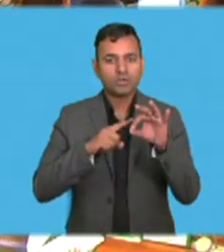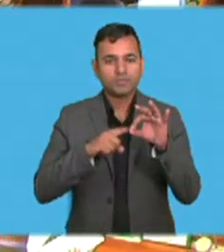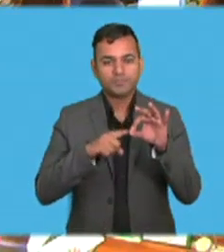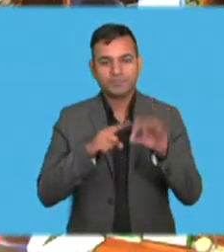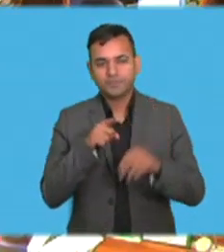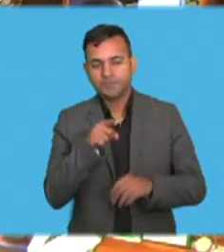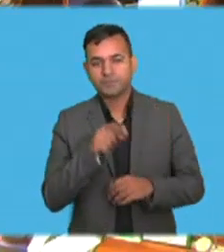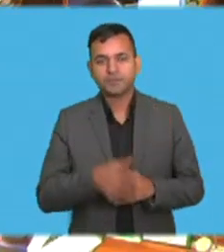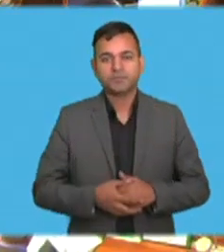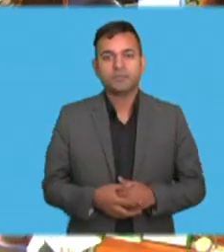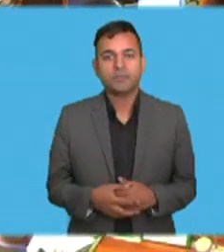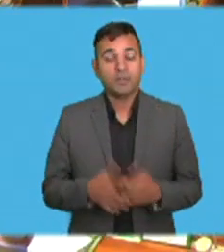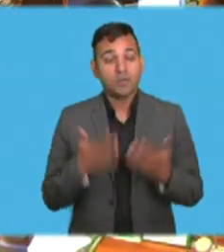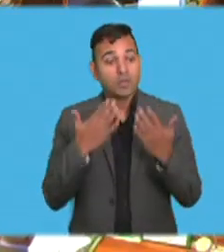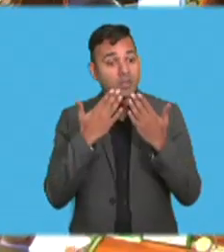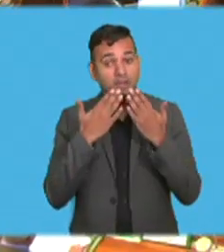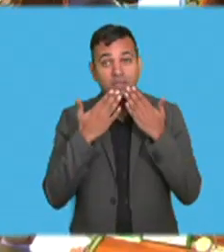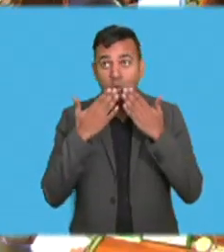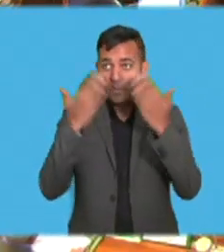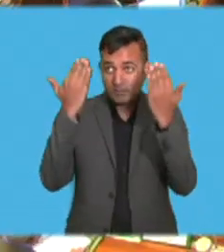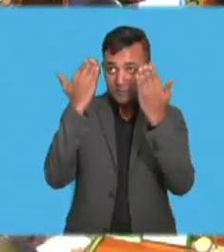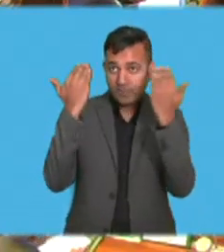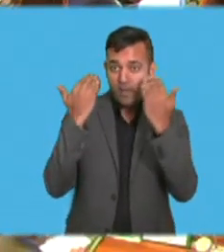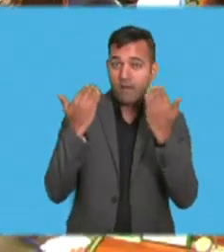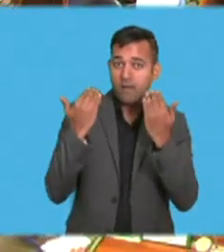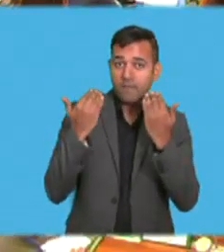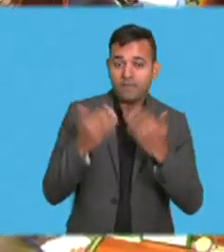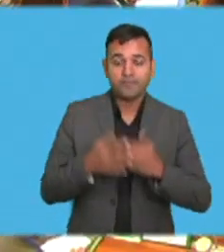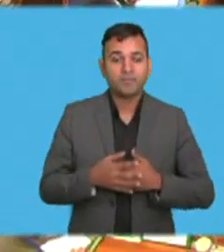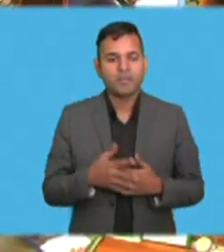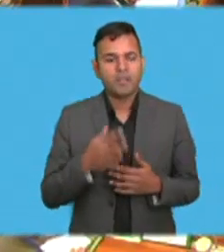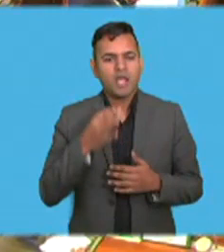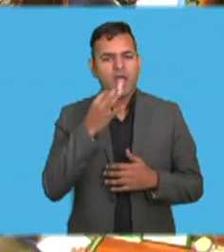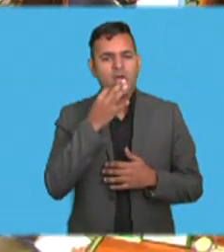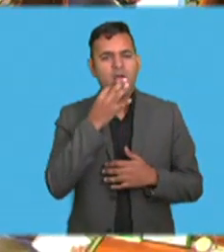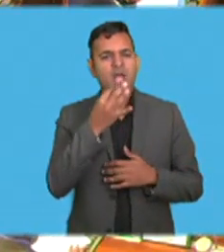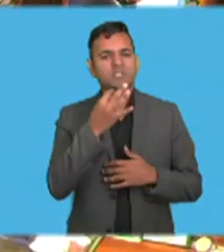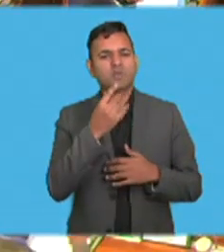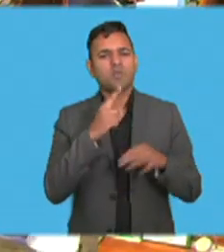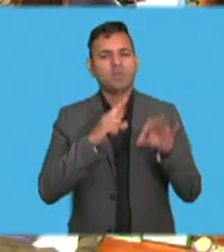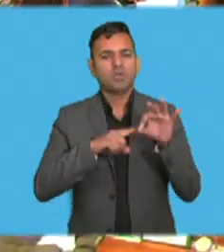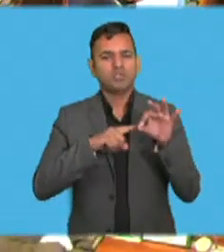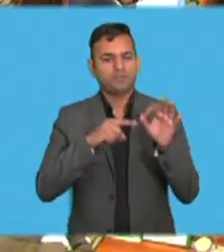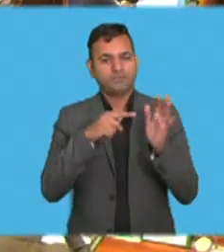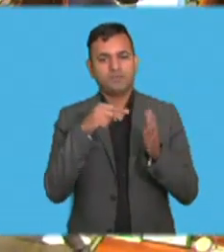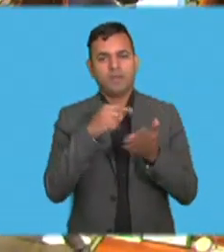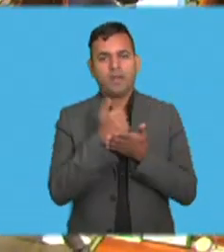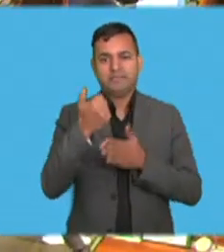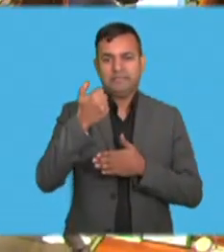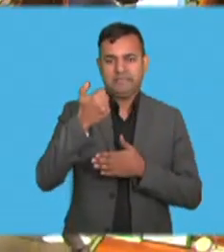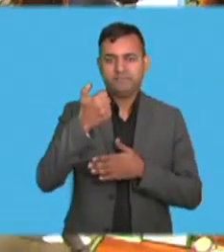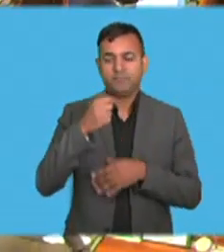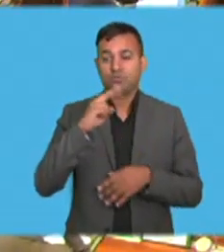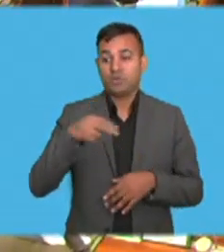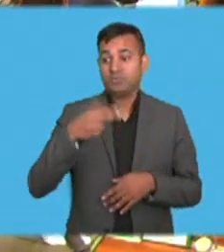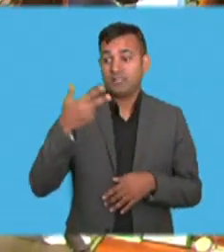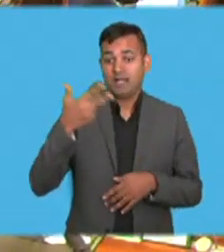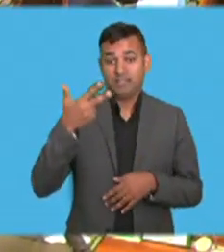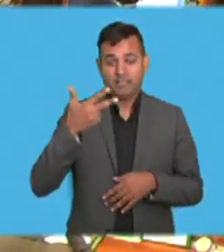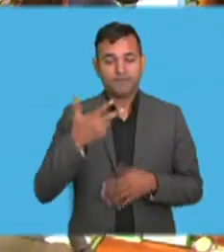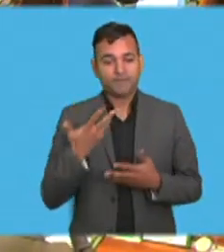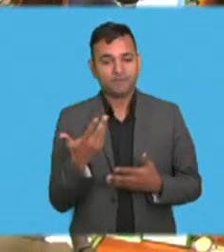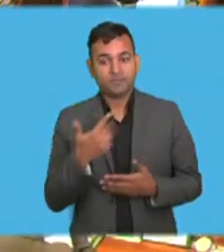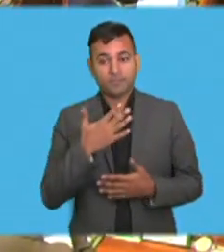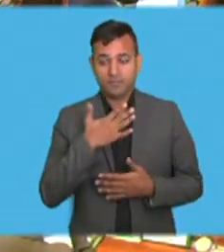Thank you, Madam Speaker. I rise to ask question 6 of 2018 in my name. Can the Honourable